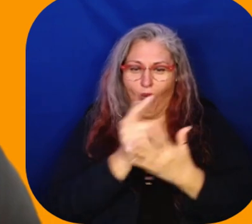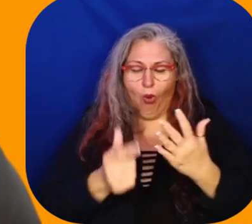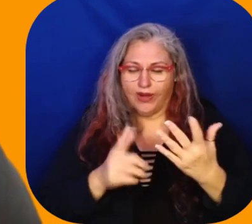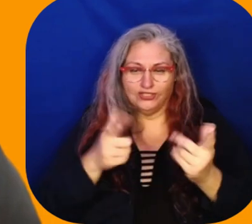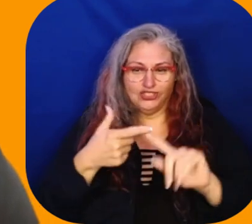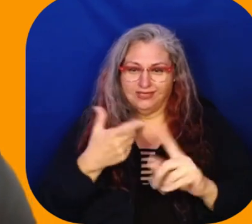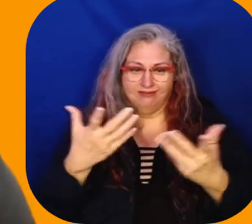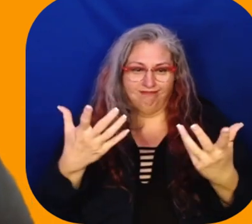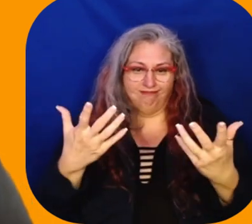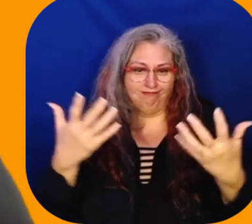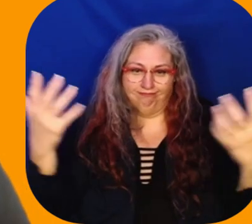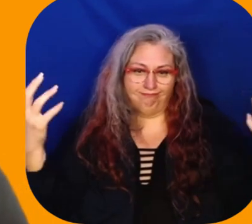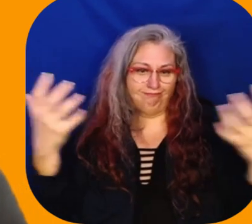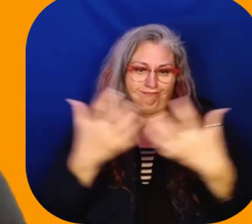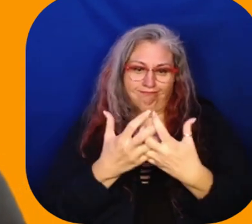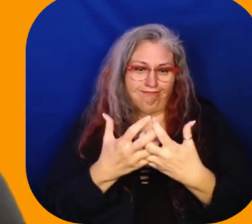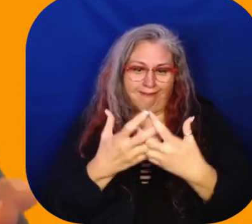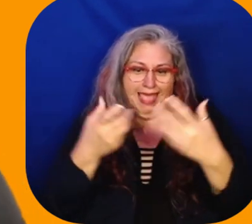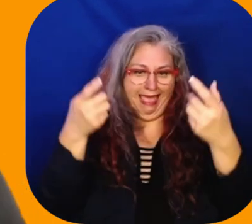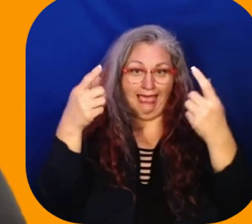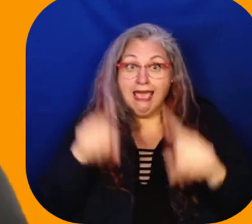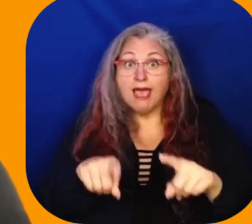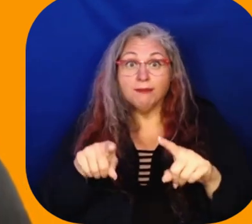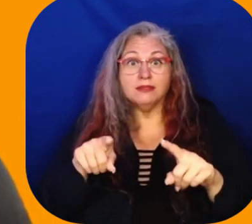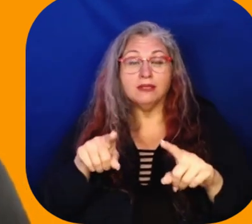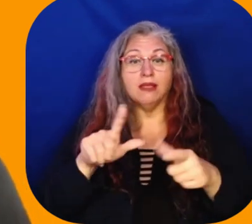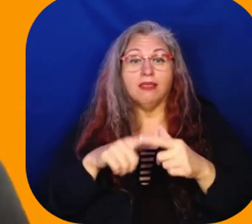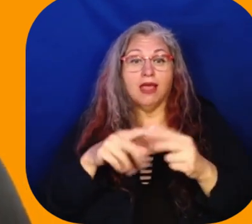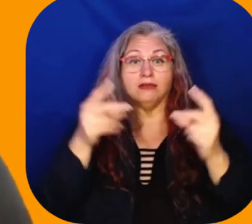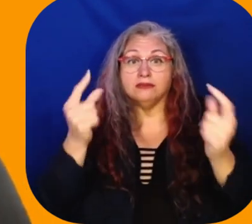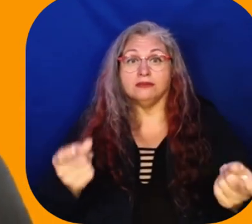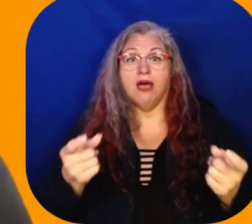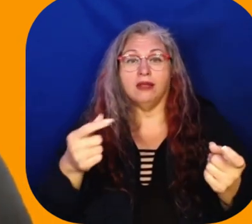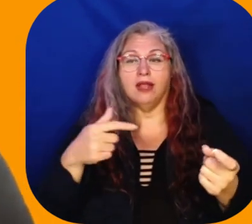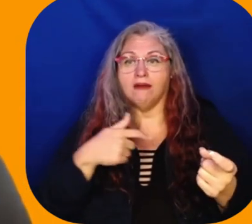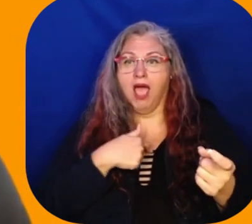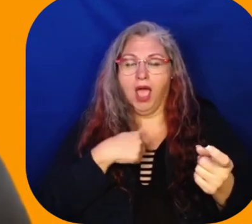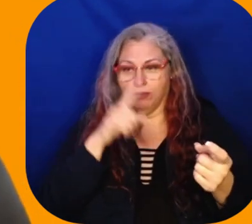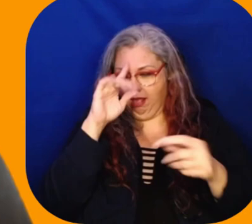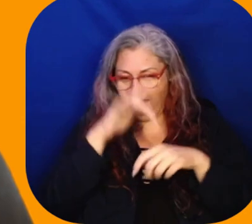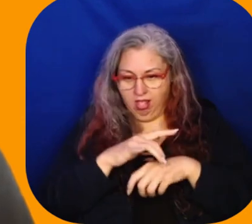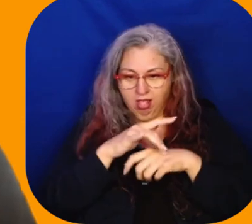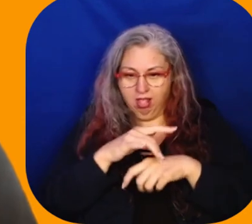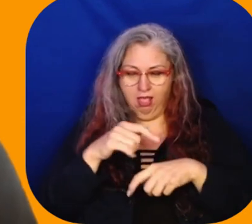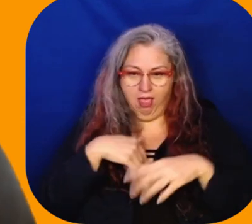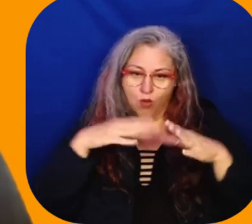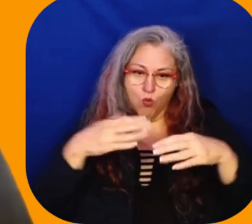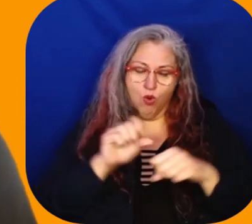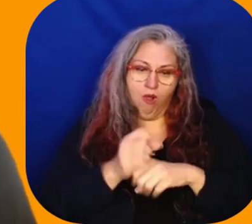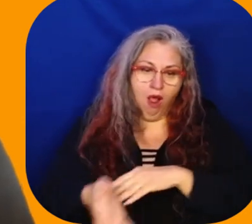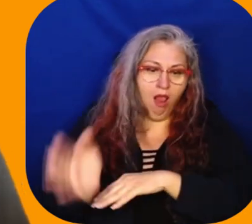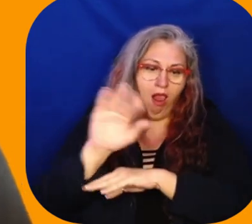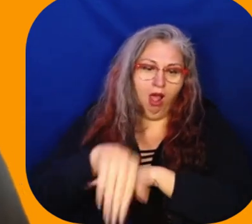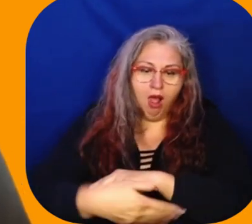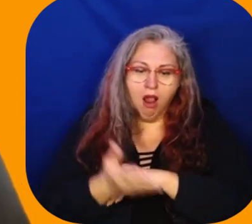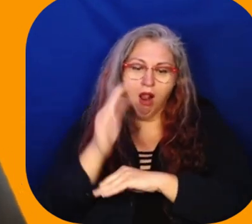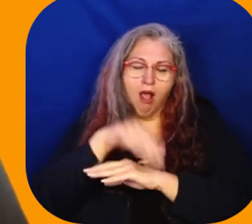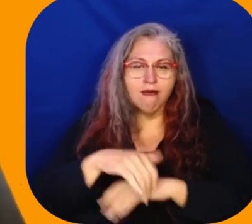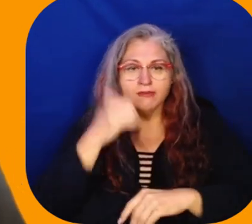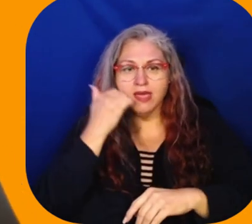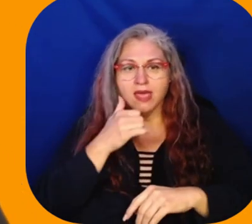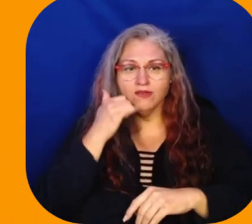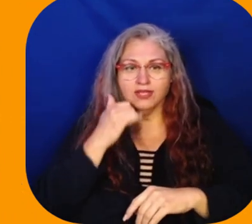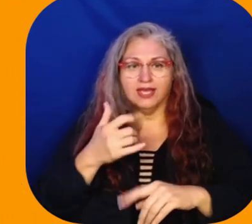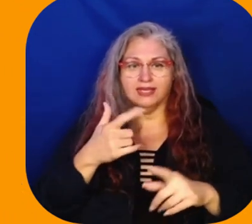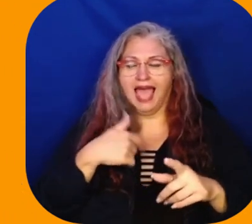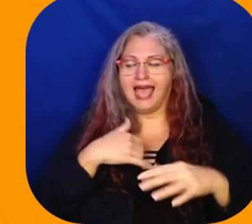just happened, and all of a sudden, I was just consumed by it. It was all I was doing all day, every day. I'm obsessive like